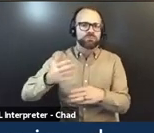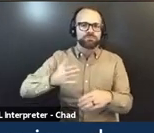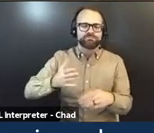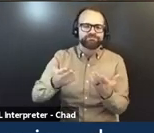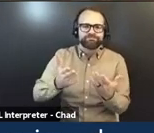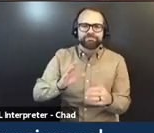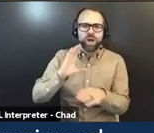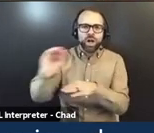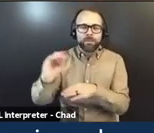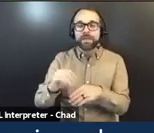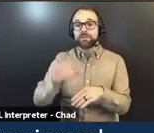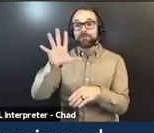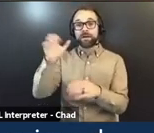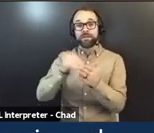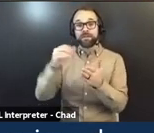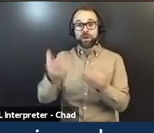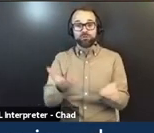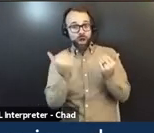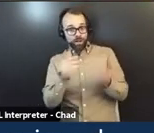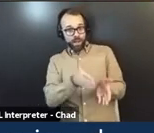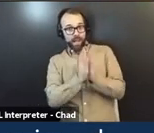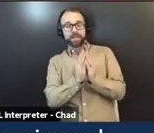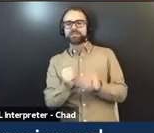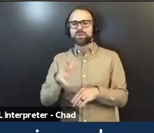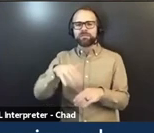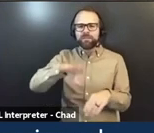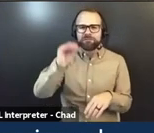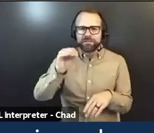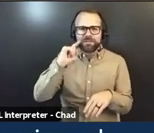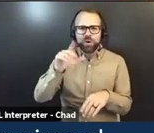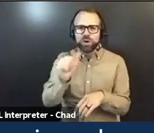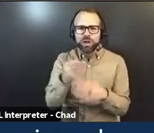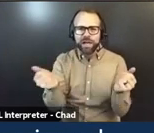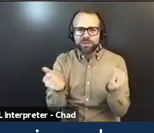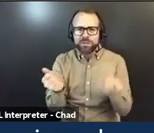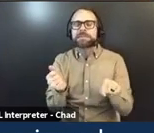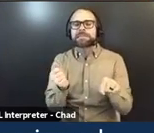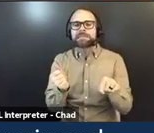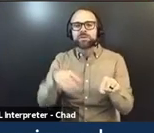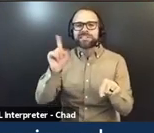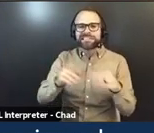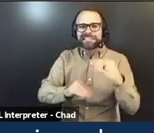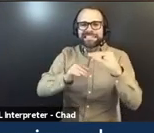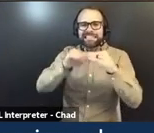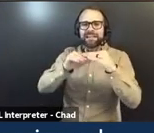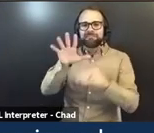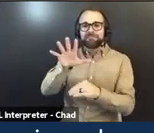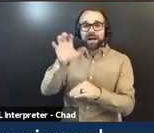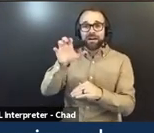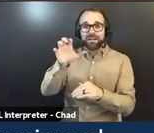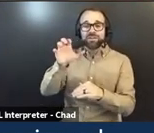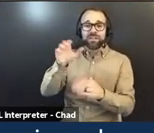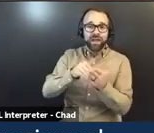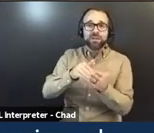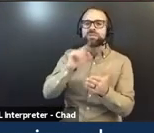a $500,000 ask and we find 350 in non-dilutive, but you really need to get to 500. We could probably top it up with another 150 to get you to